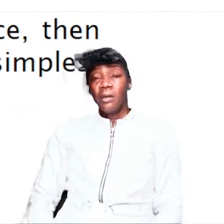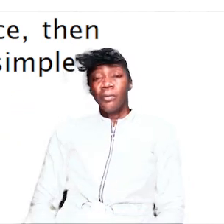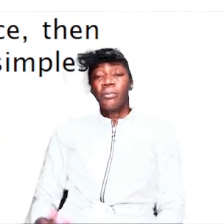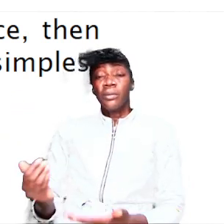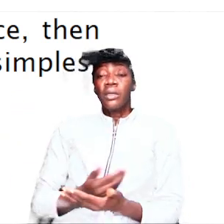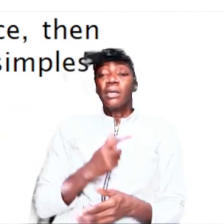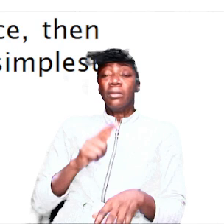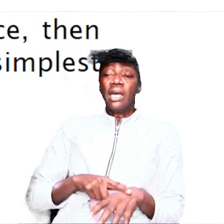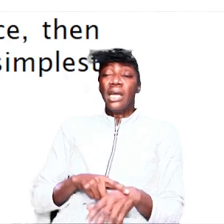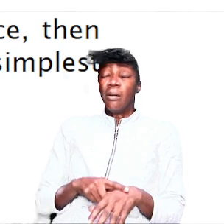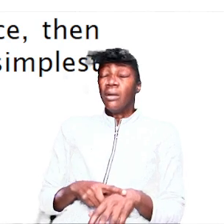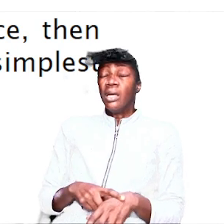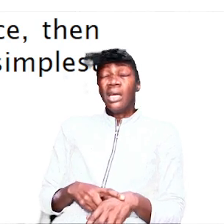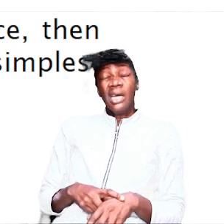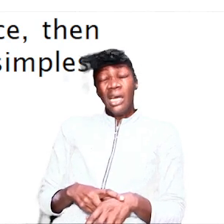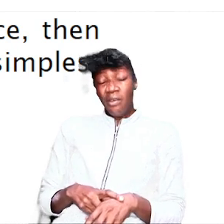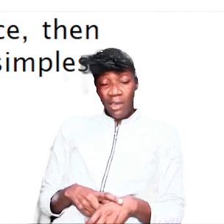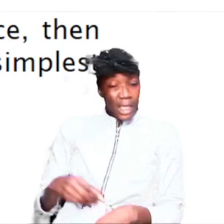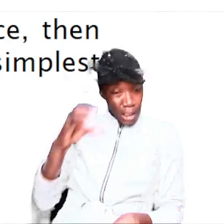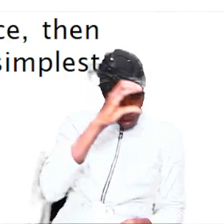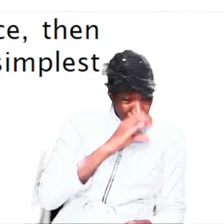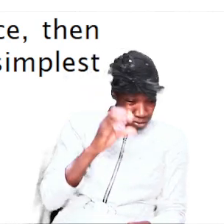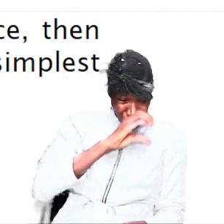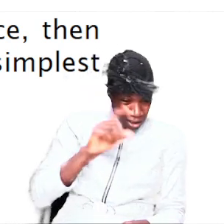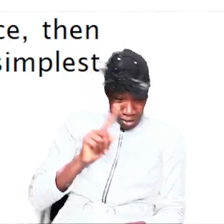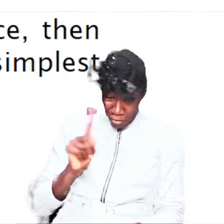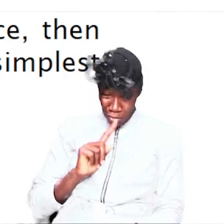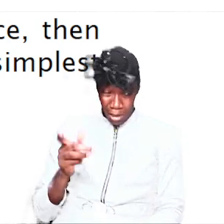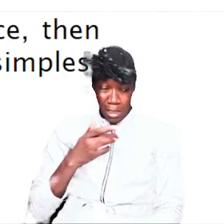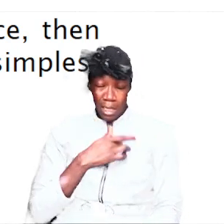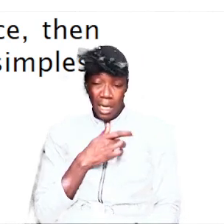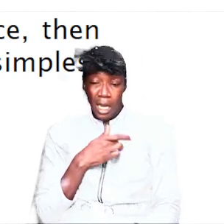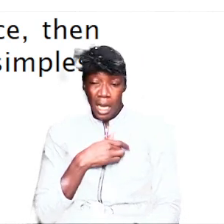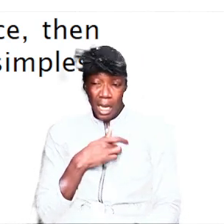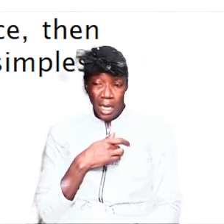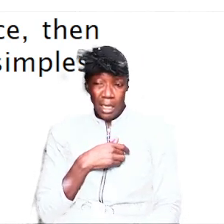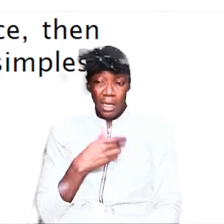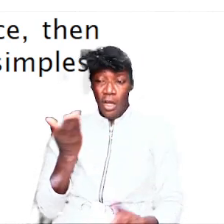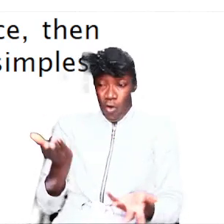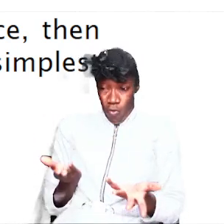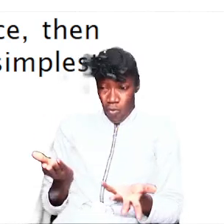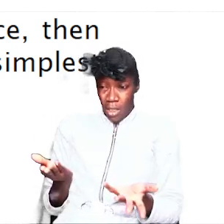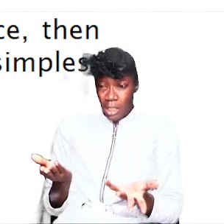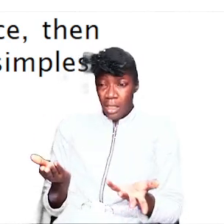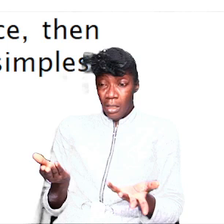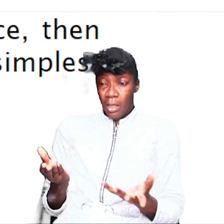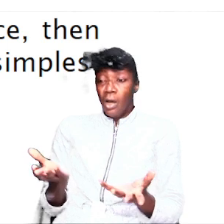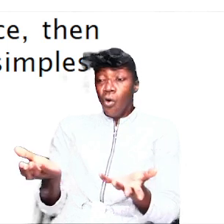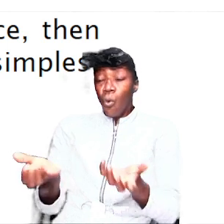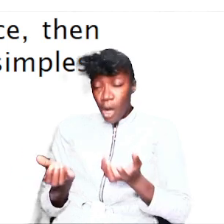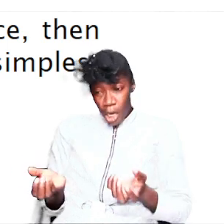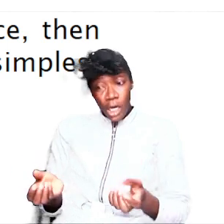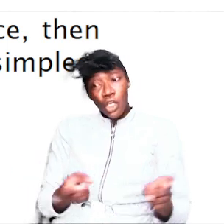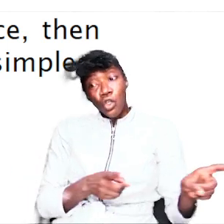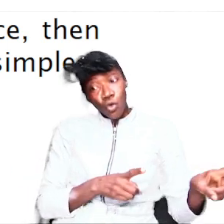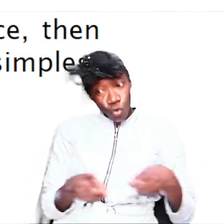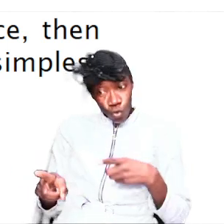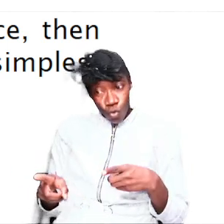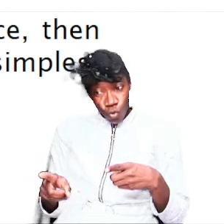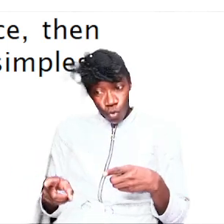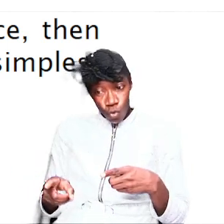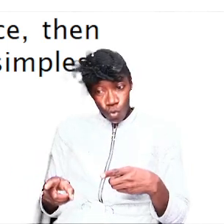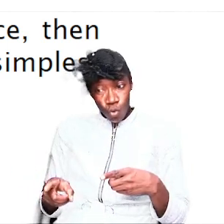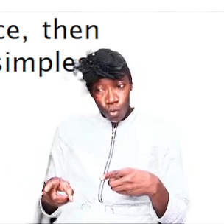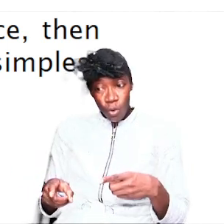have to check where our heart is. We have to check even the motive, why it is that we like to do some things in the house. If the motive is not right, if